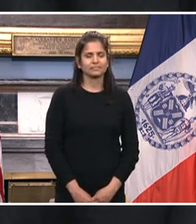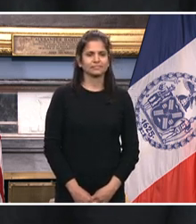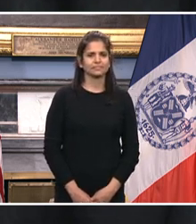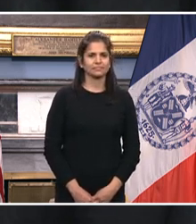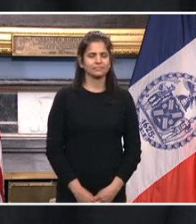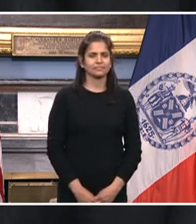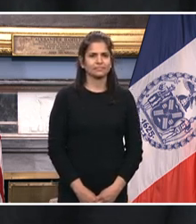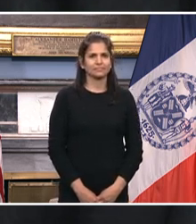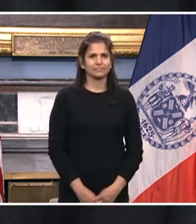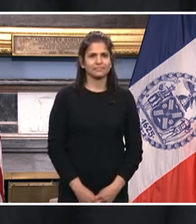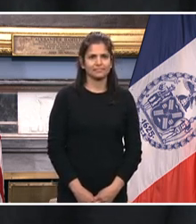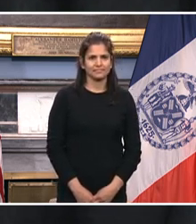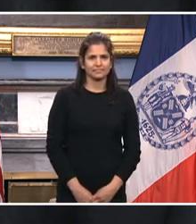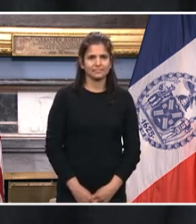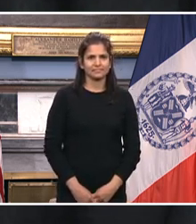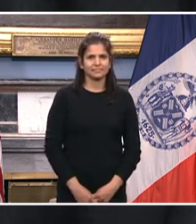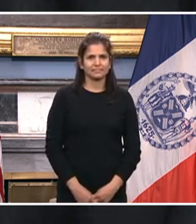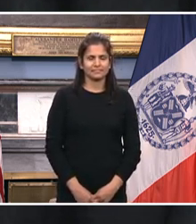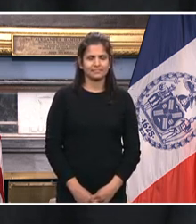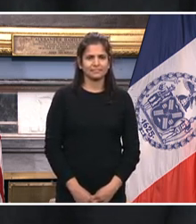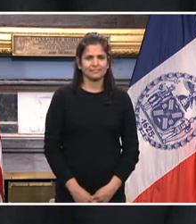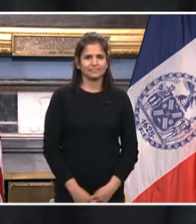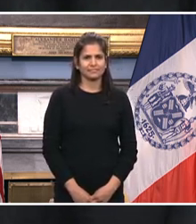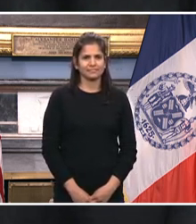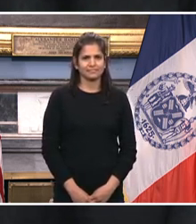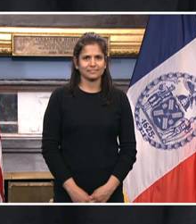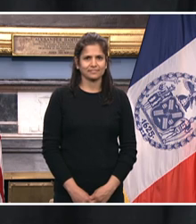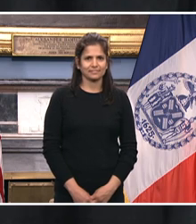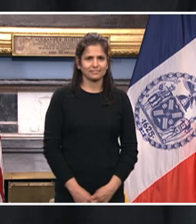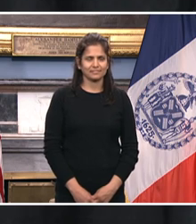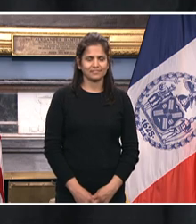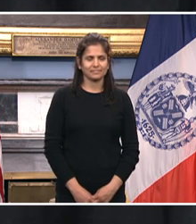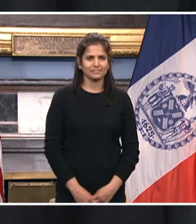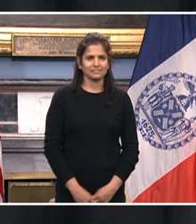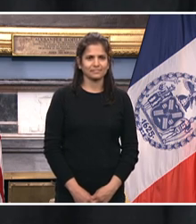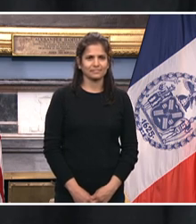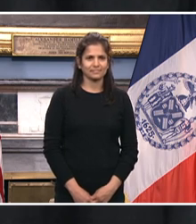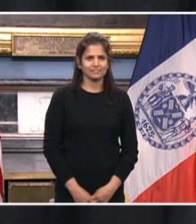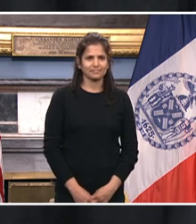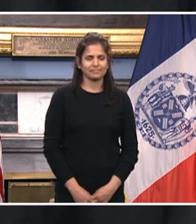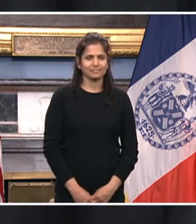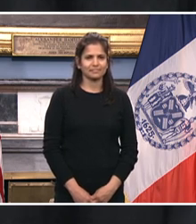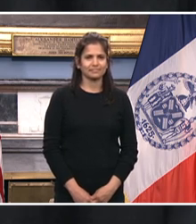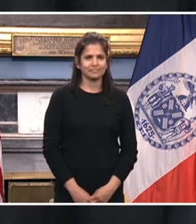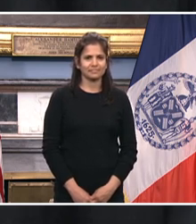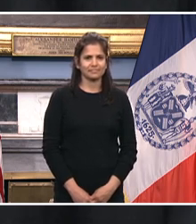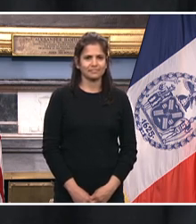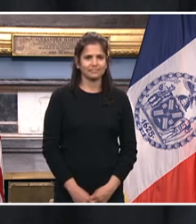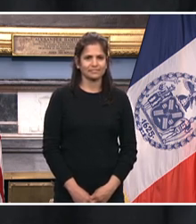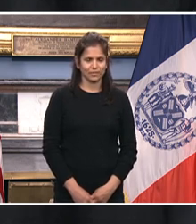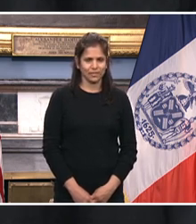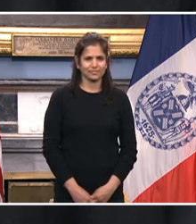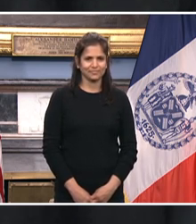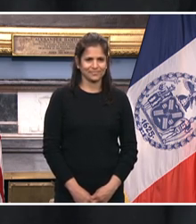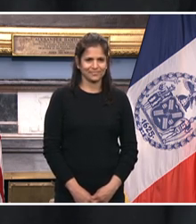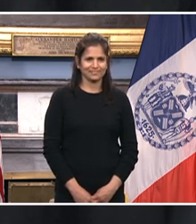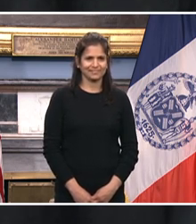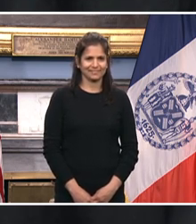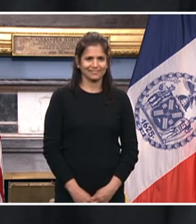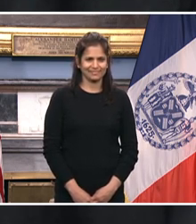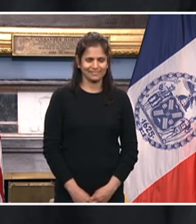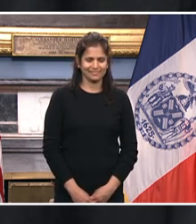y evitar propagar el virus. Quédese en